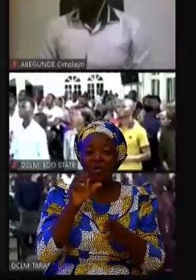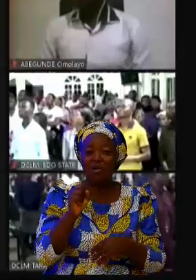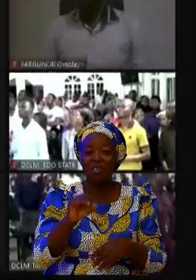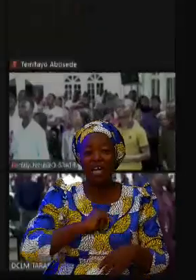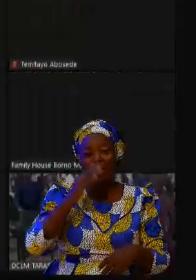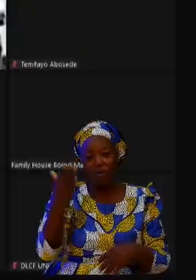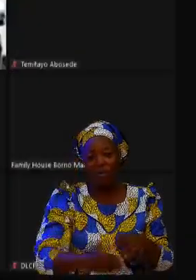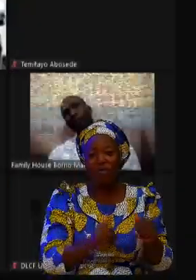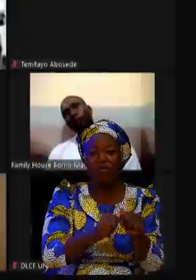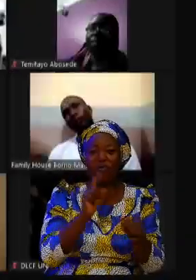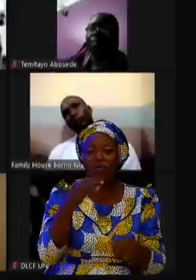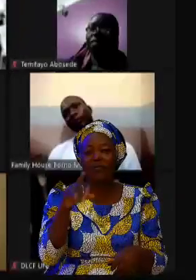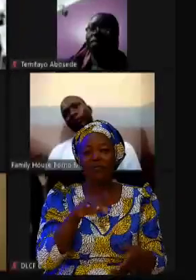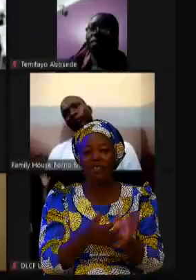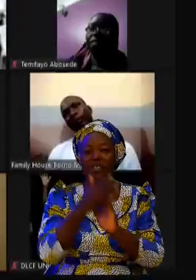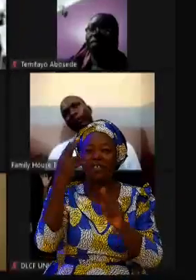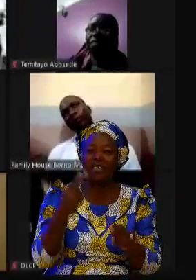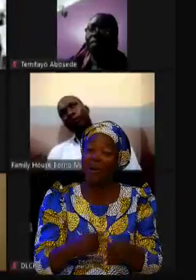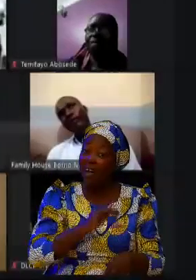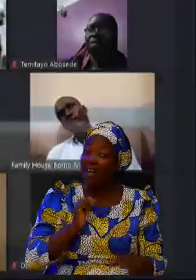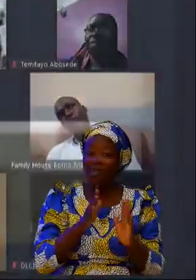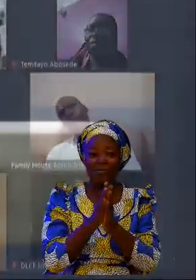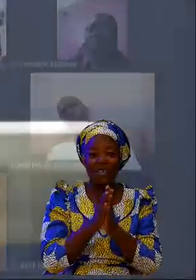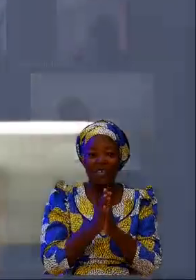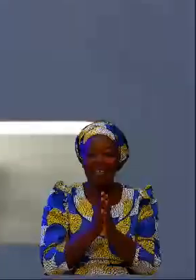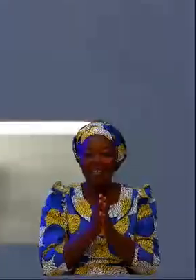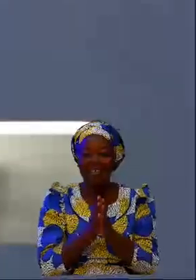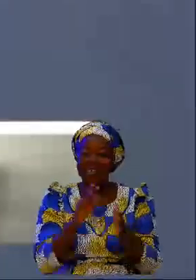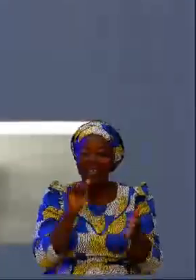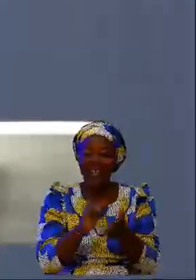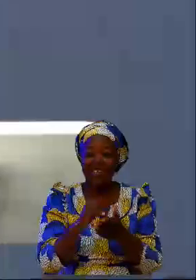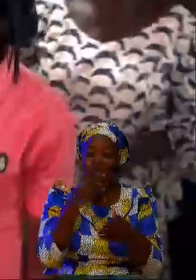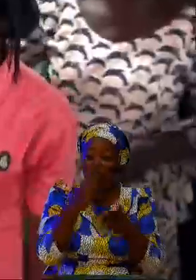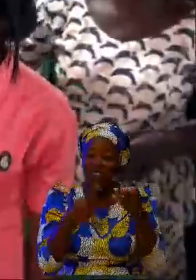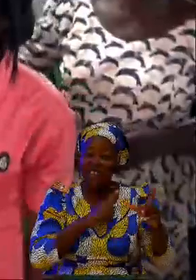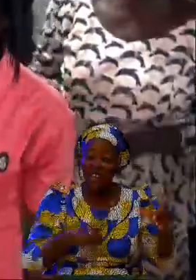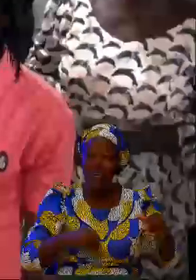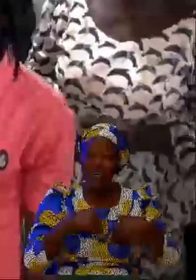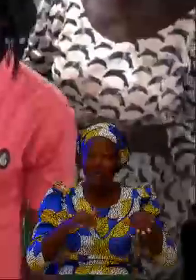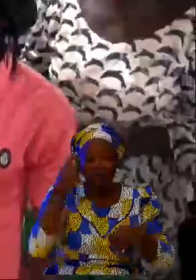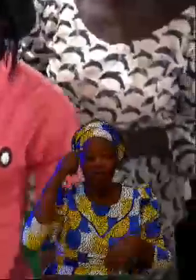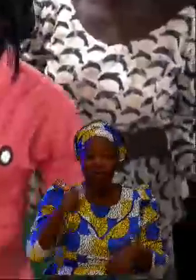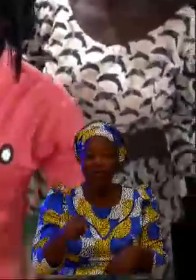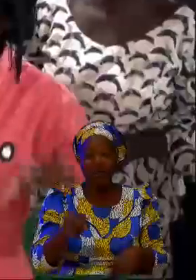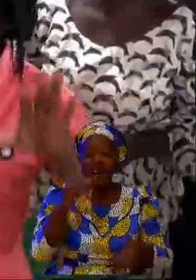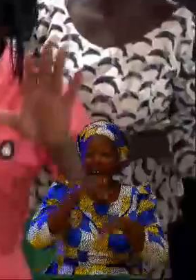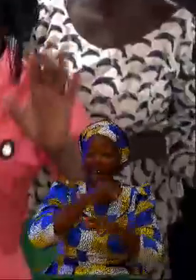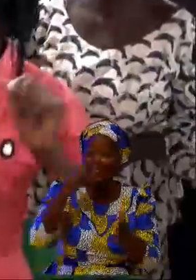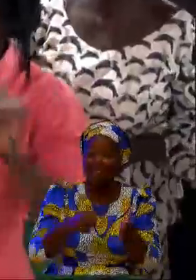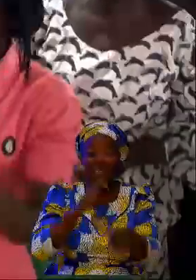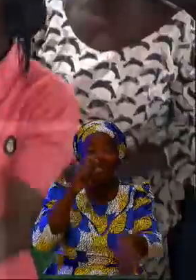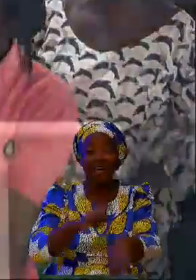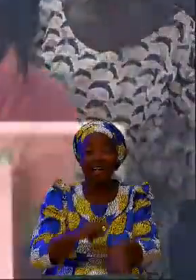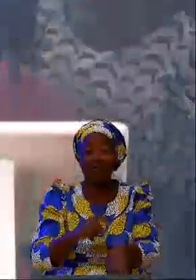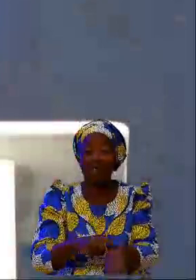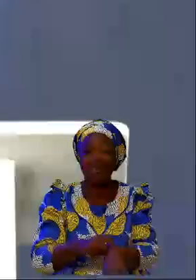elderly people, senior citizens, I welcome every one of you. And I pray that what